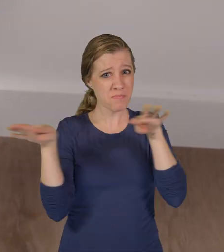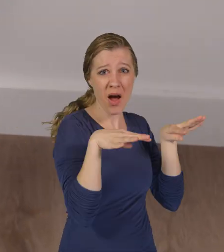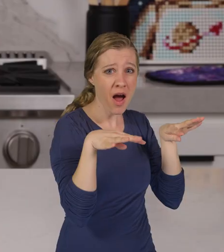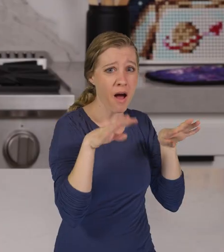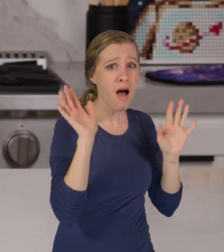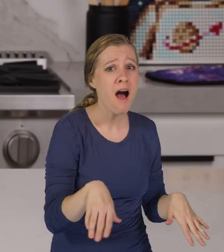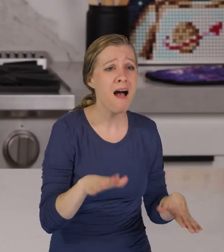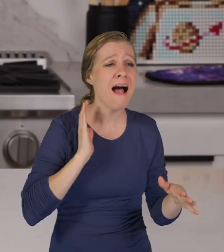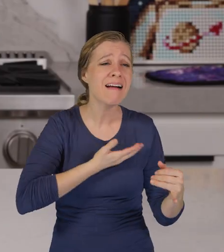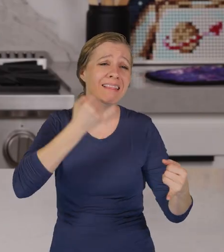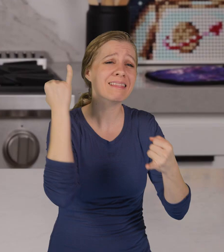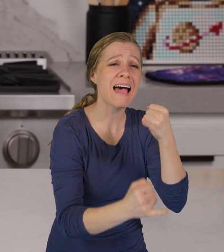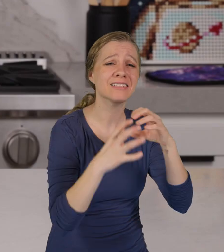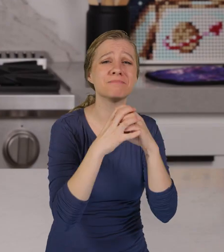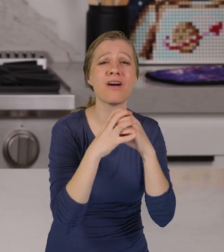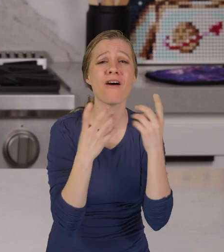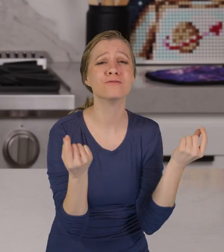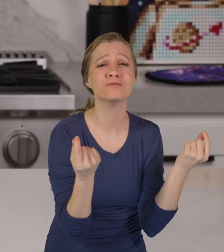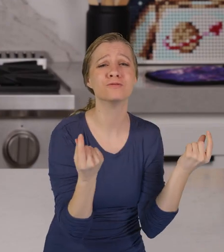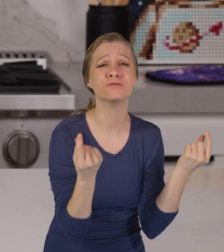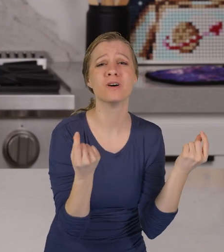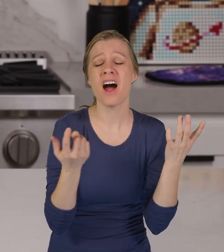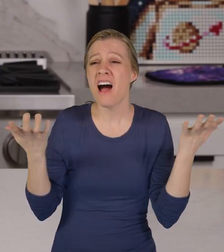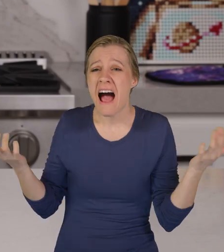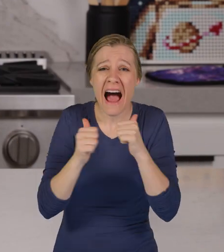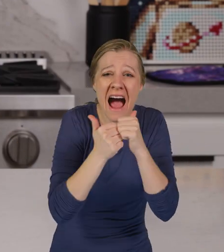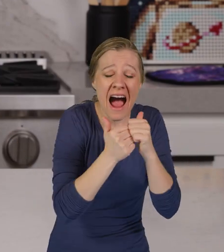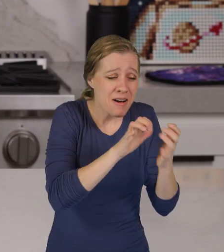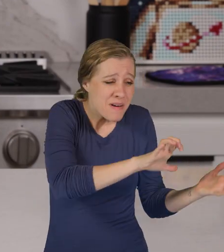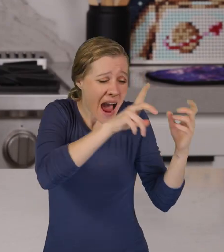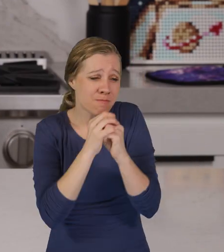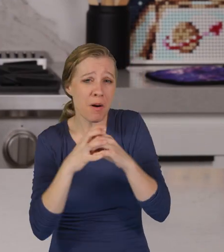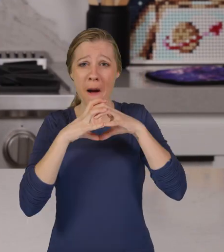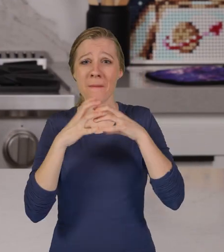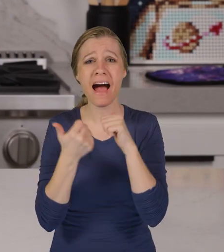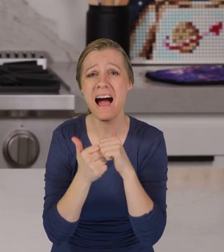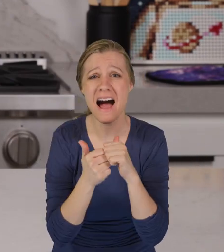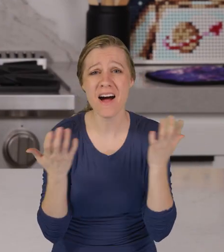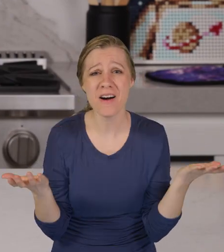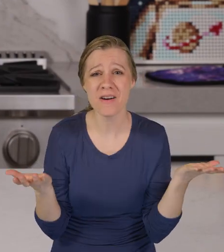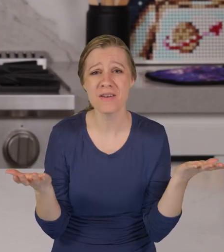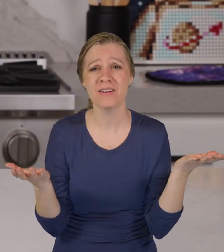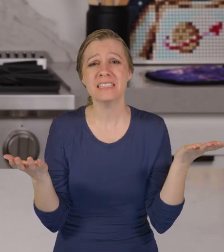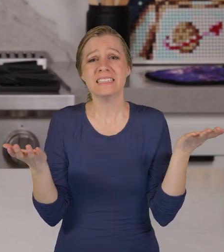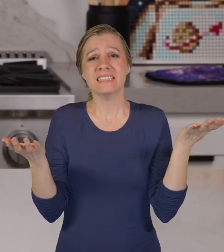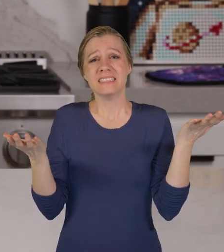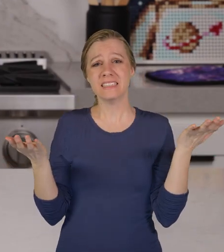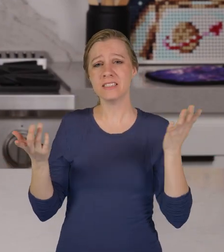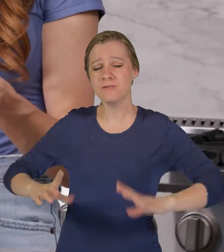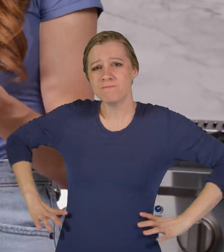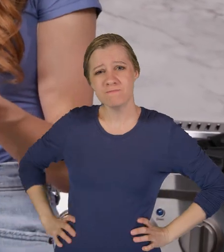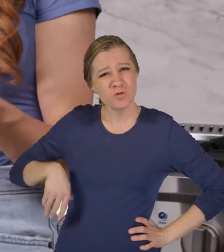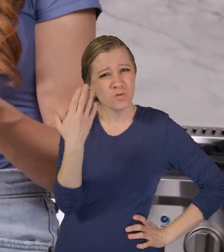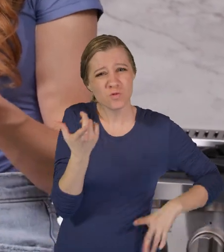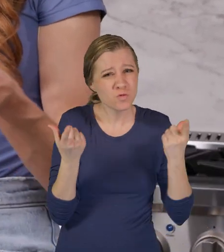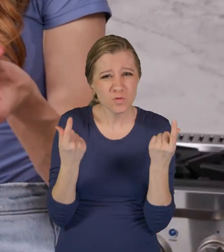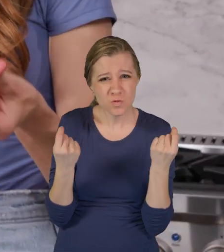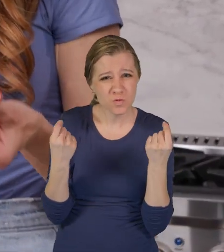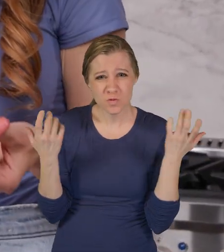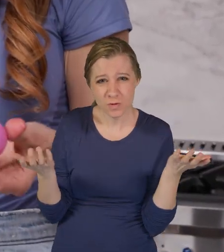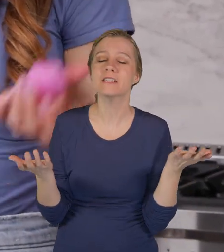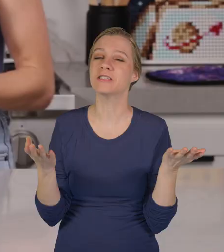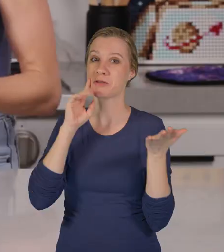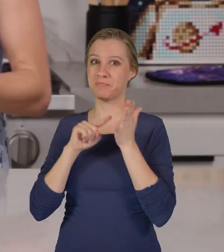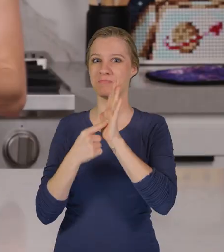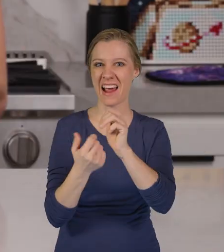bent. All your friends look to you and they say, "It's our last one." Is there anything you can do to bring it back to life?